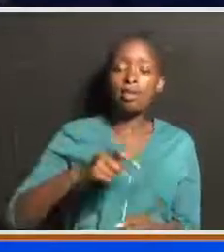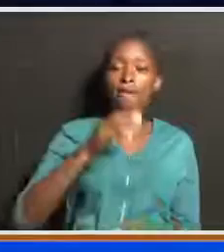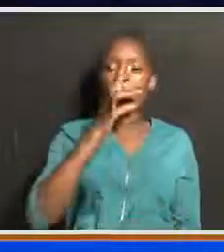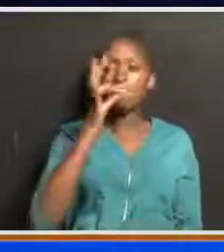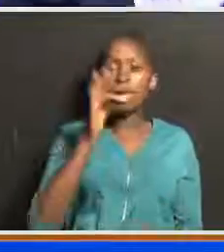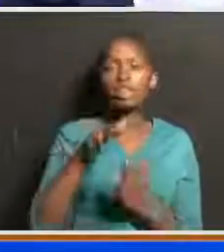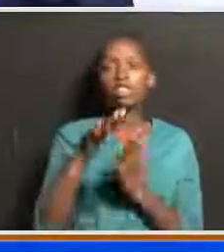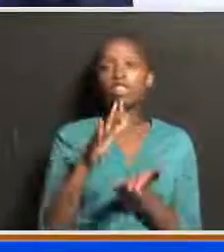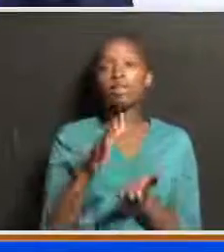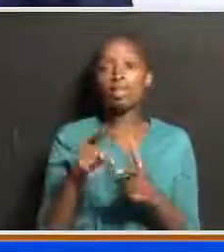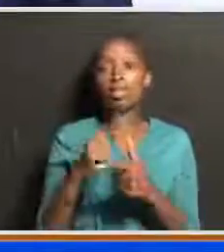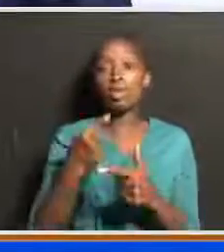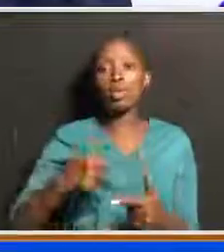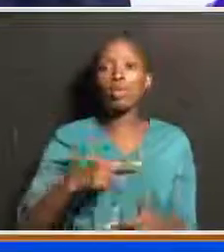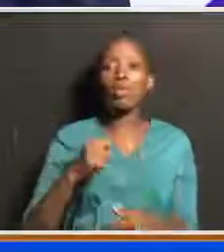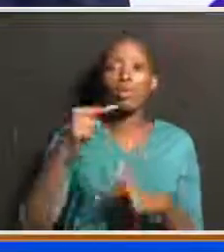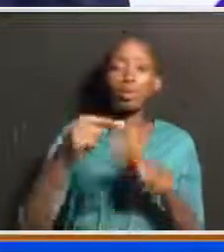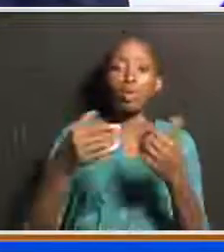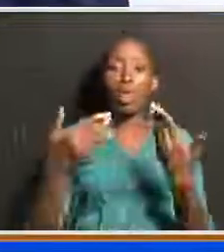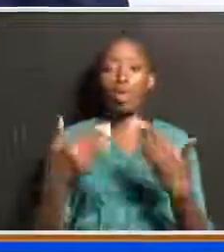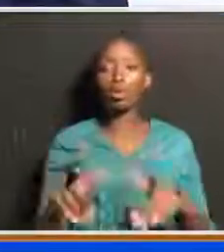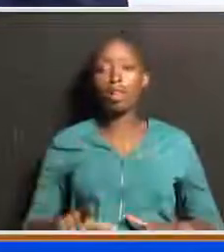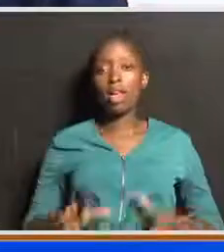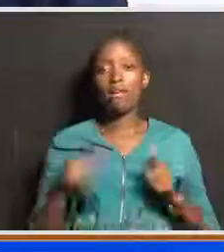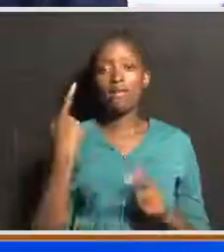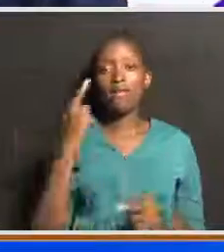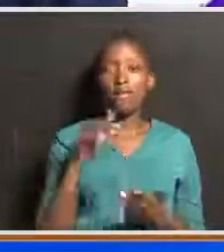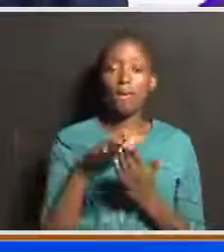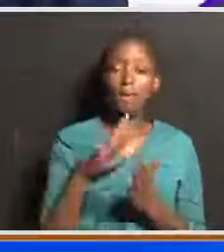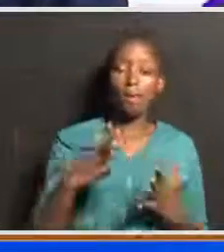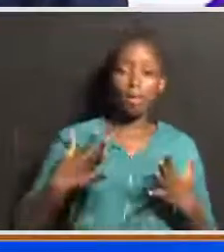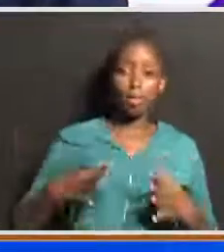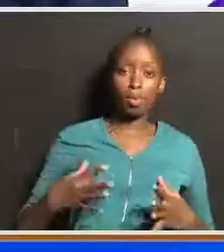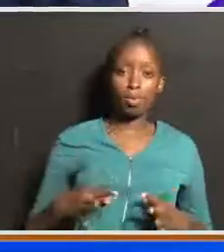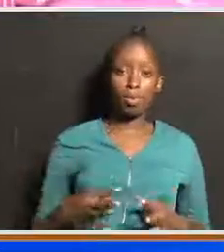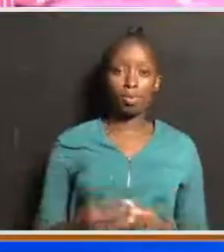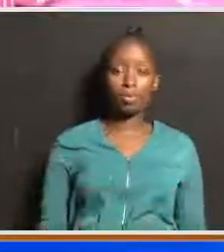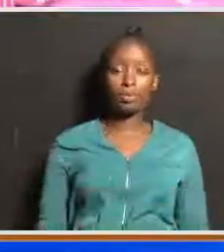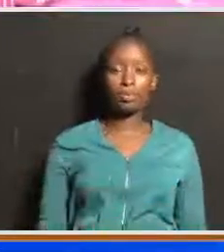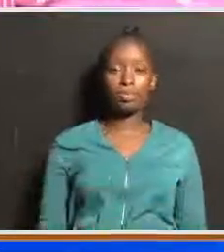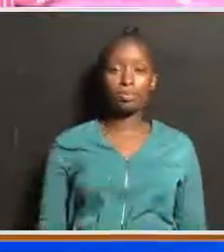ya watu wengi zaidi. Chichi Josephine, TV 47. Yeah.